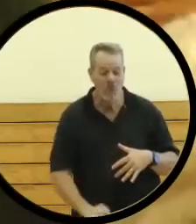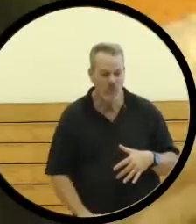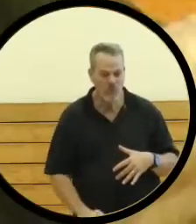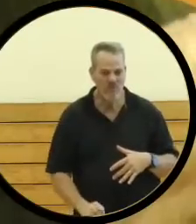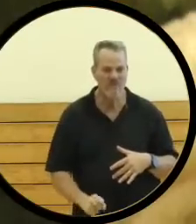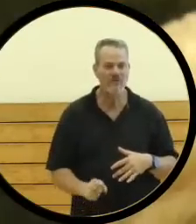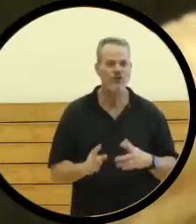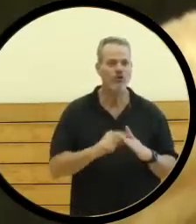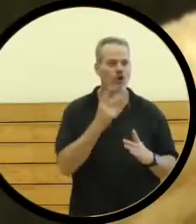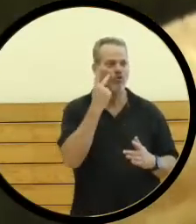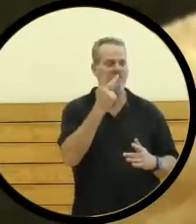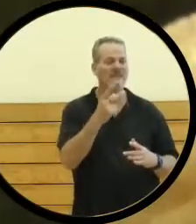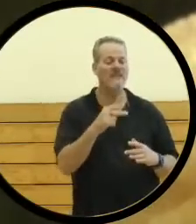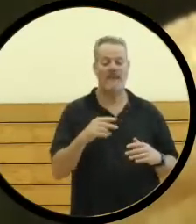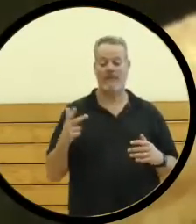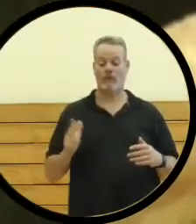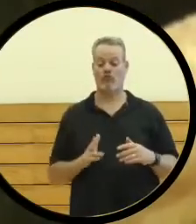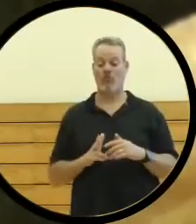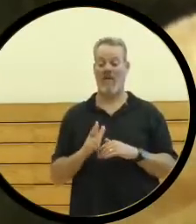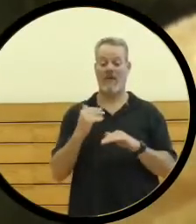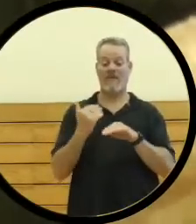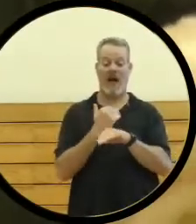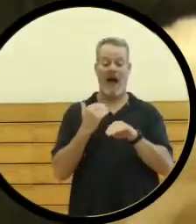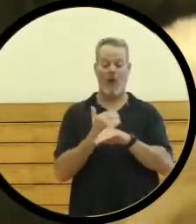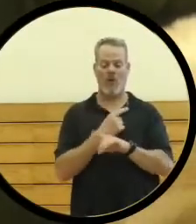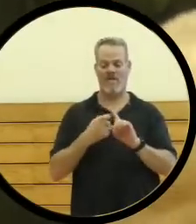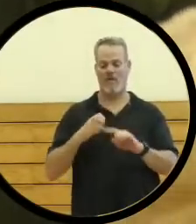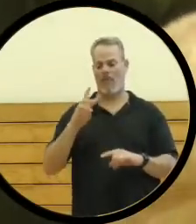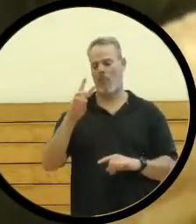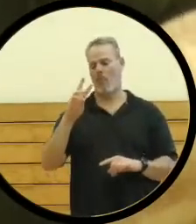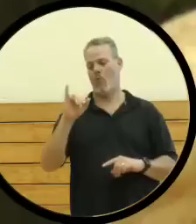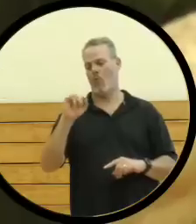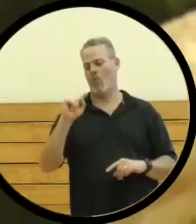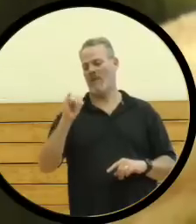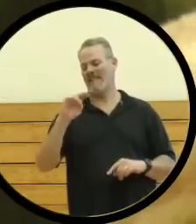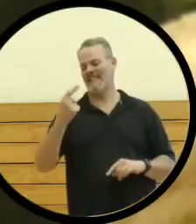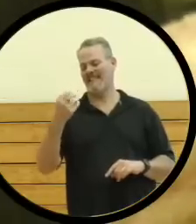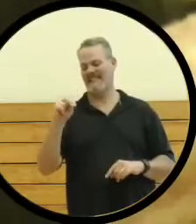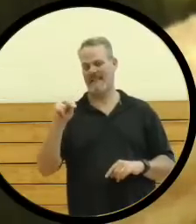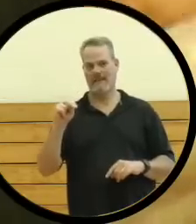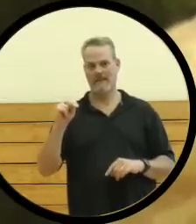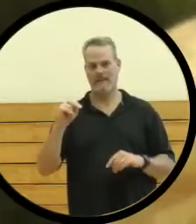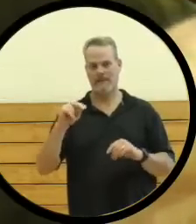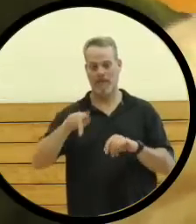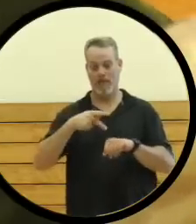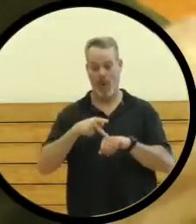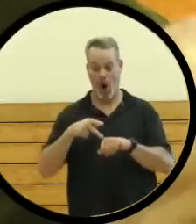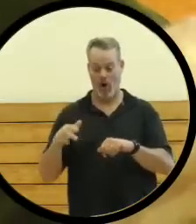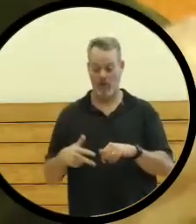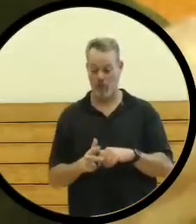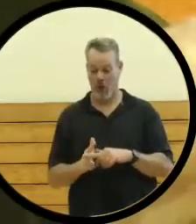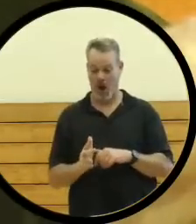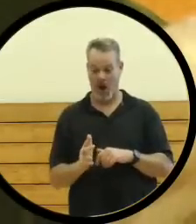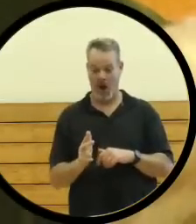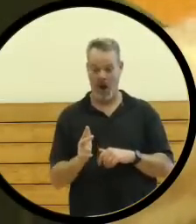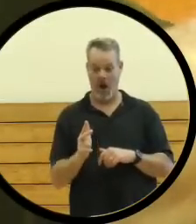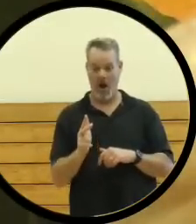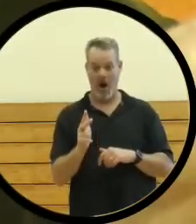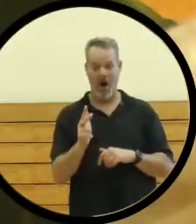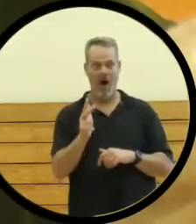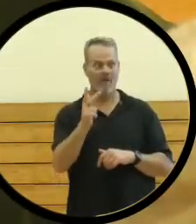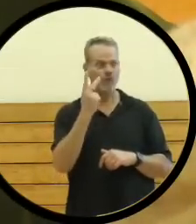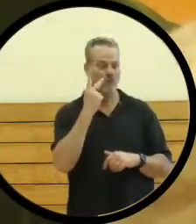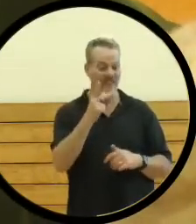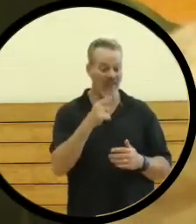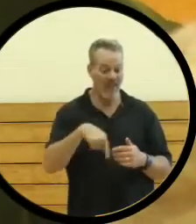as you come up the highway from Whittington Beach Park. Yes. As soon as you start rising up the rise there, those flows are